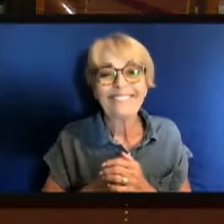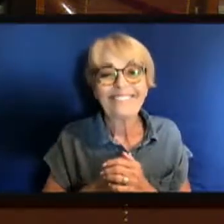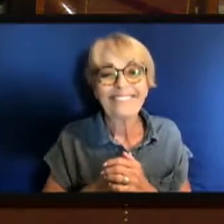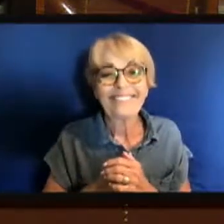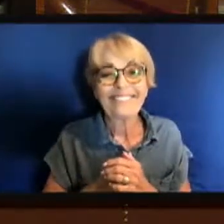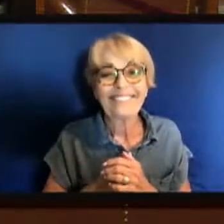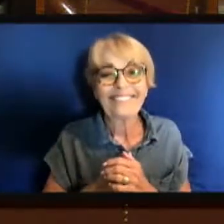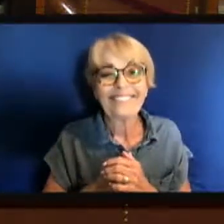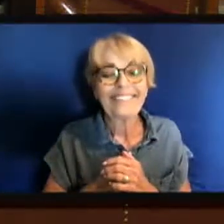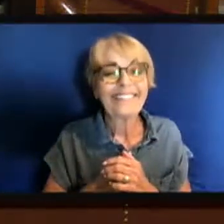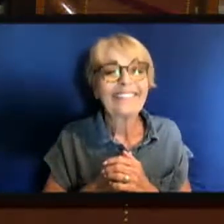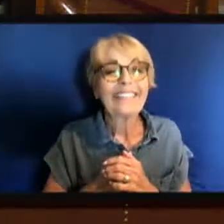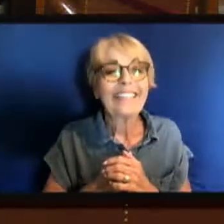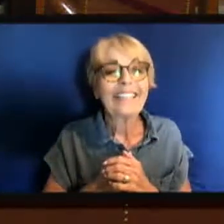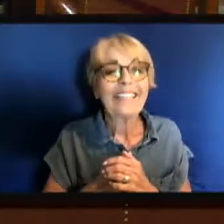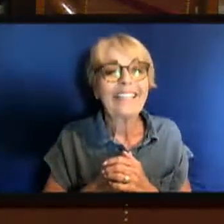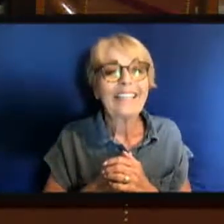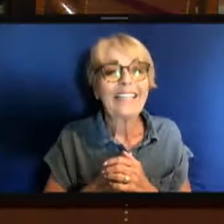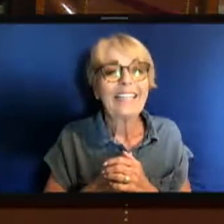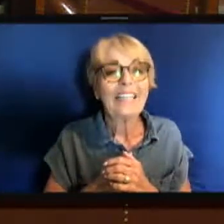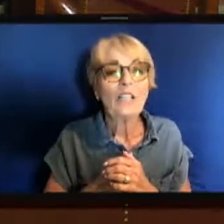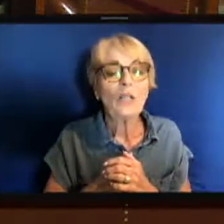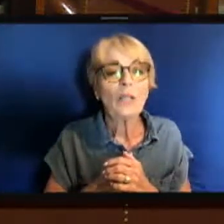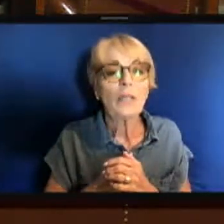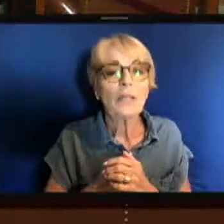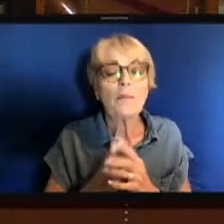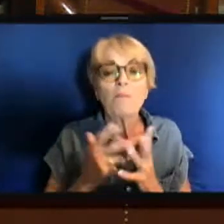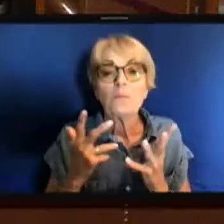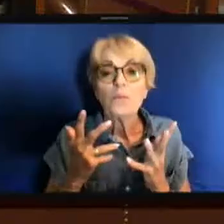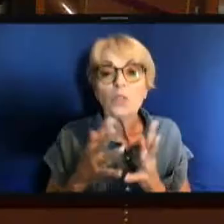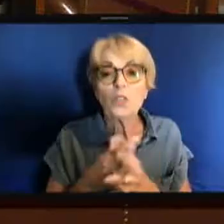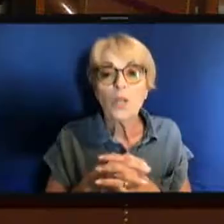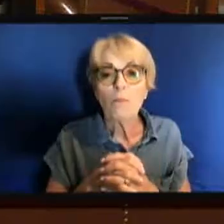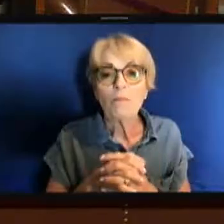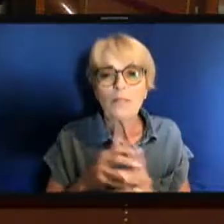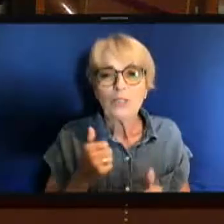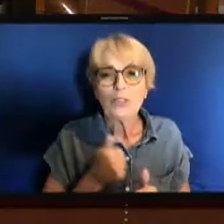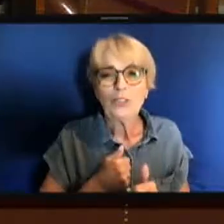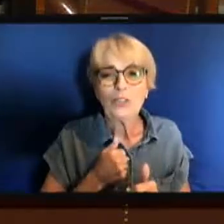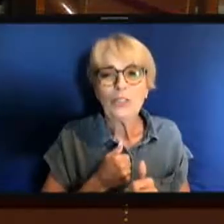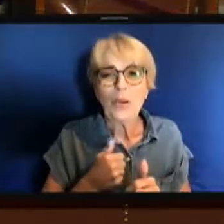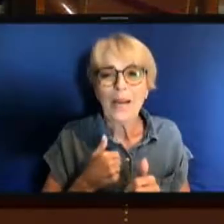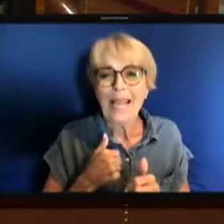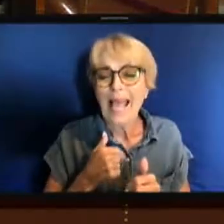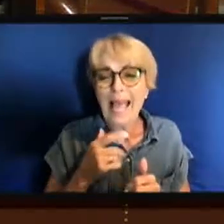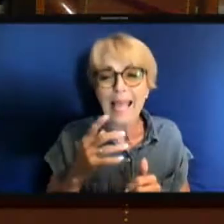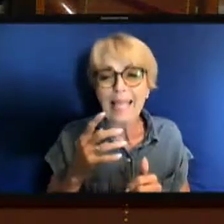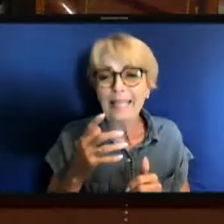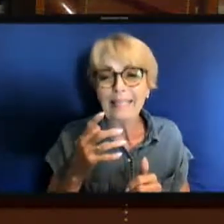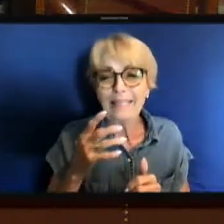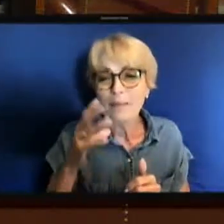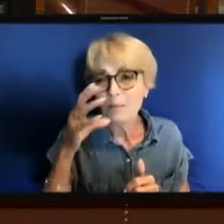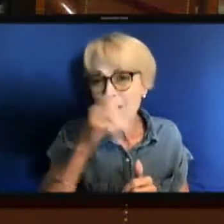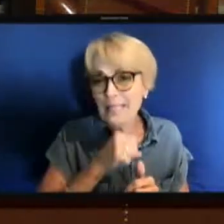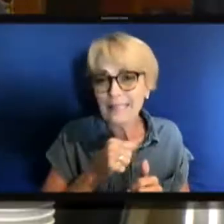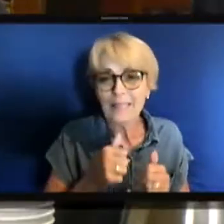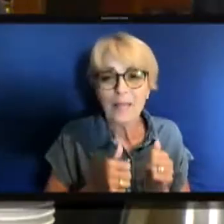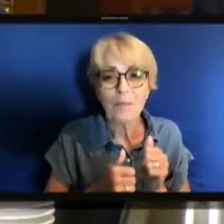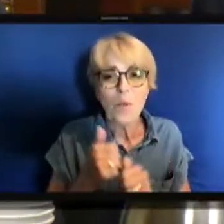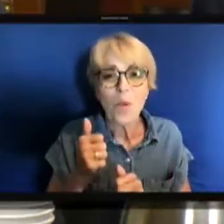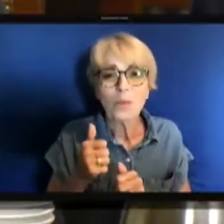Some water over there. So, sorry I missed most of the meeting. Okay. Councilwoman Kill-Smith and